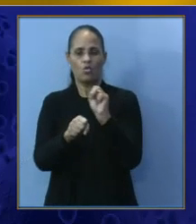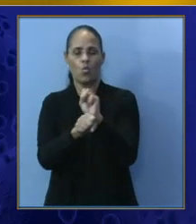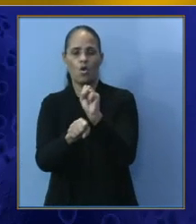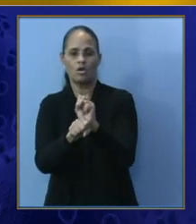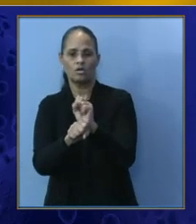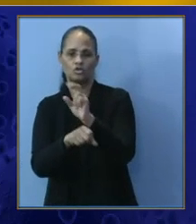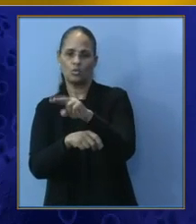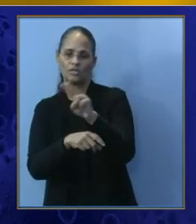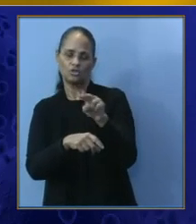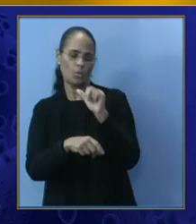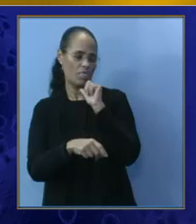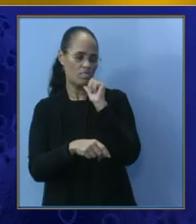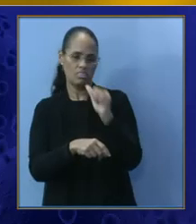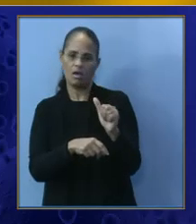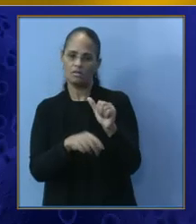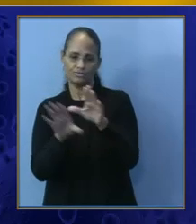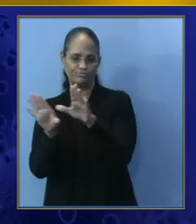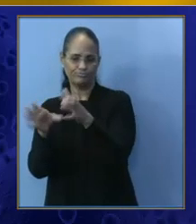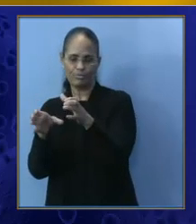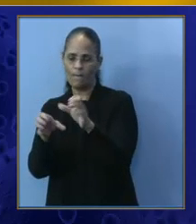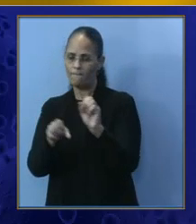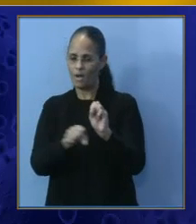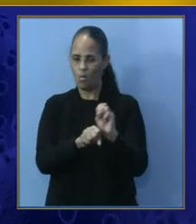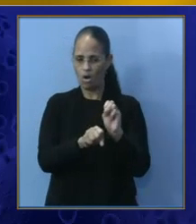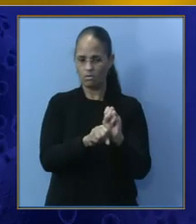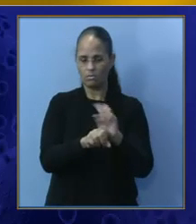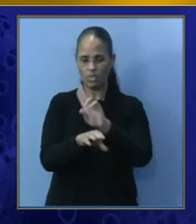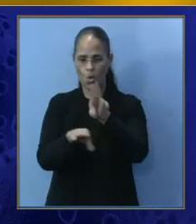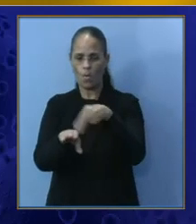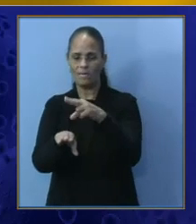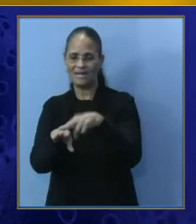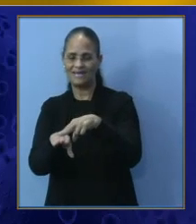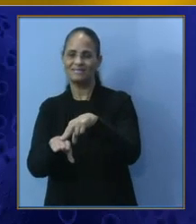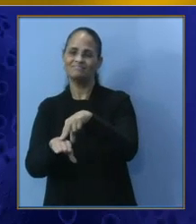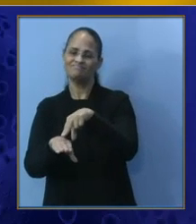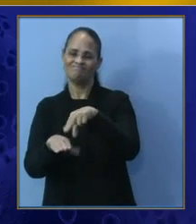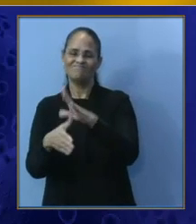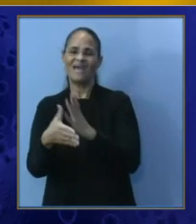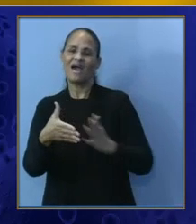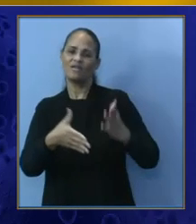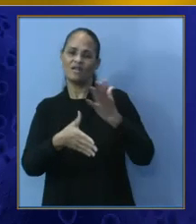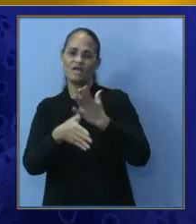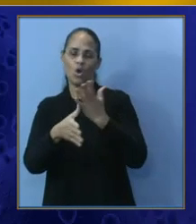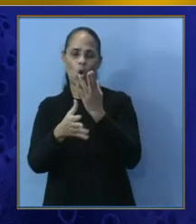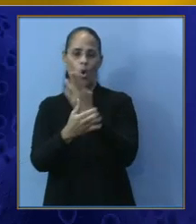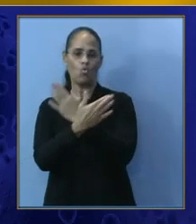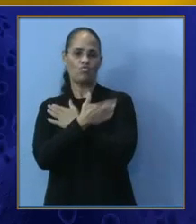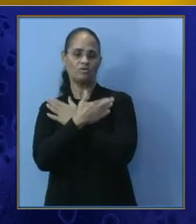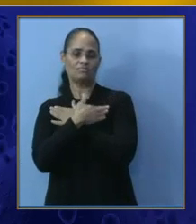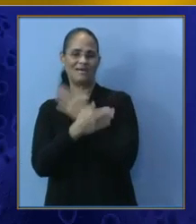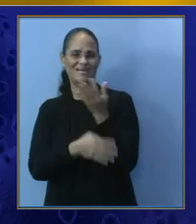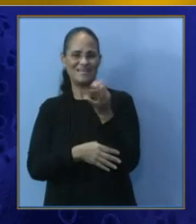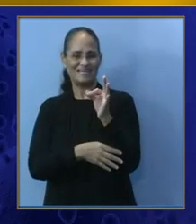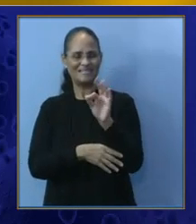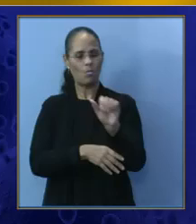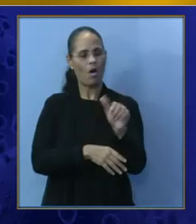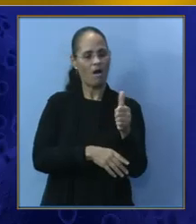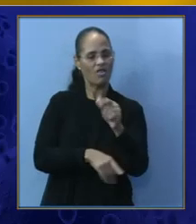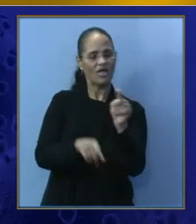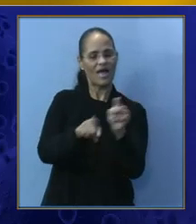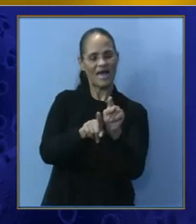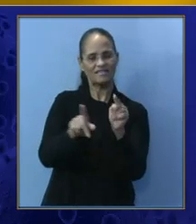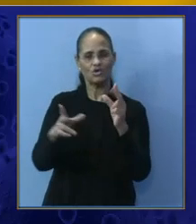were not categorized by occupation, as they were normally elderly and retired, and 19% were other, as in